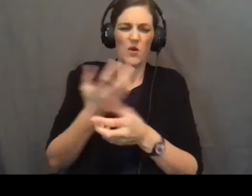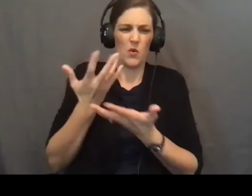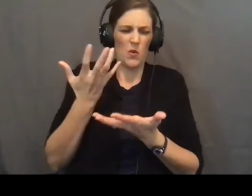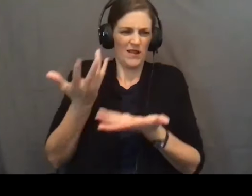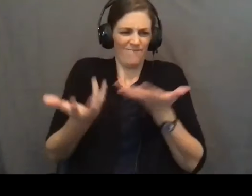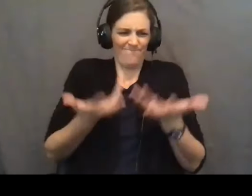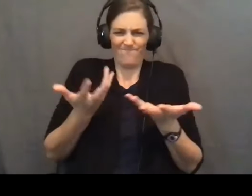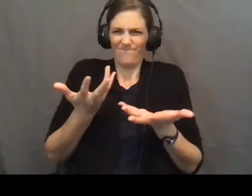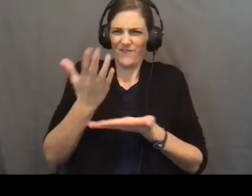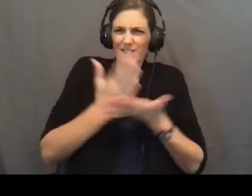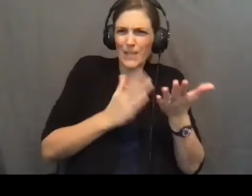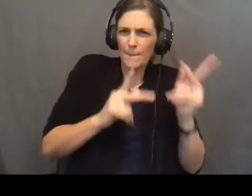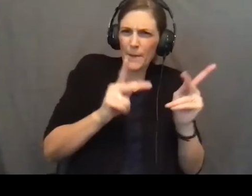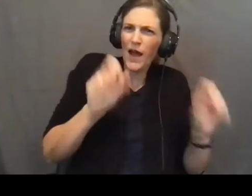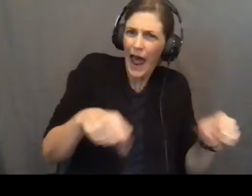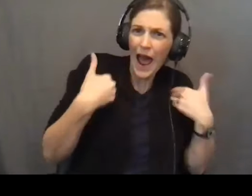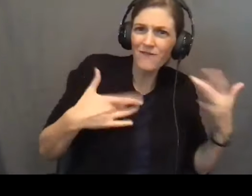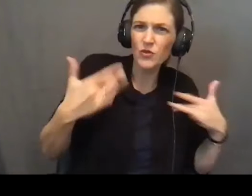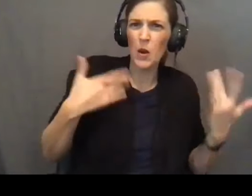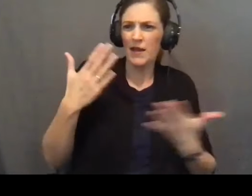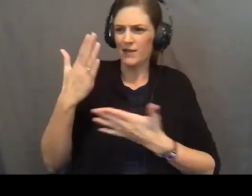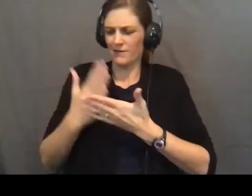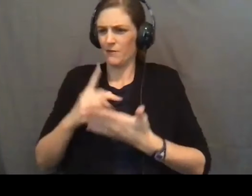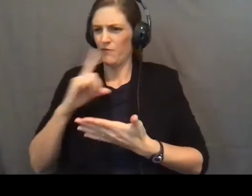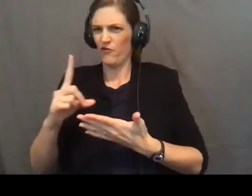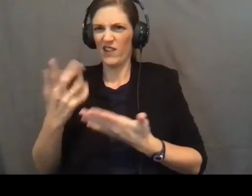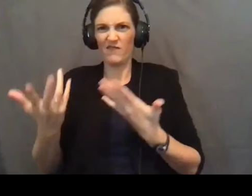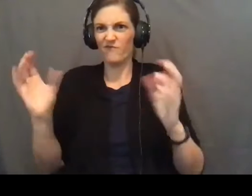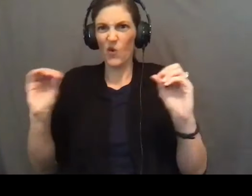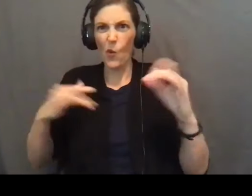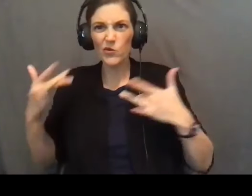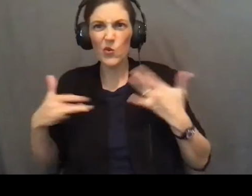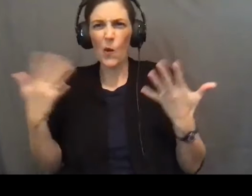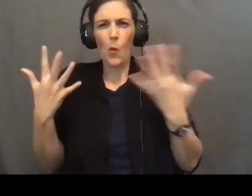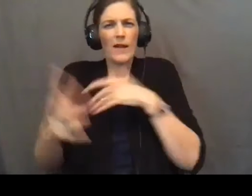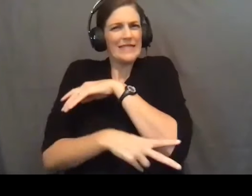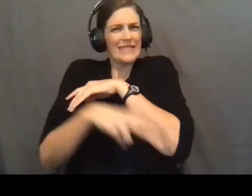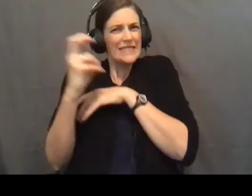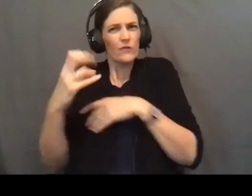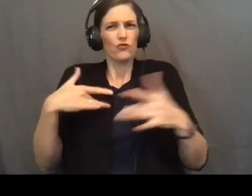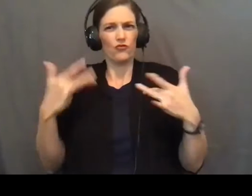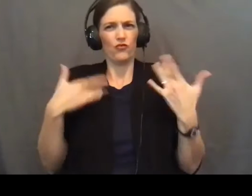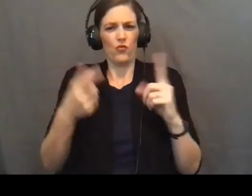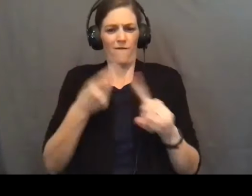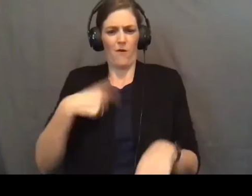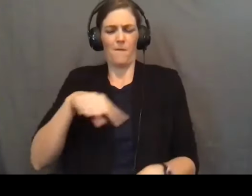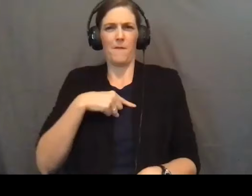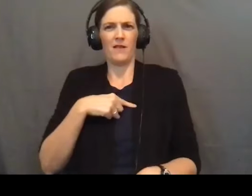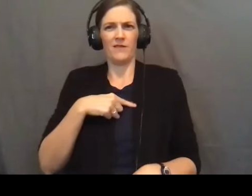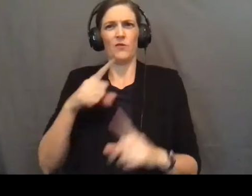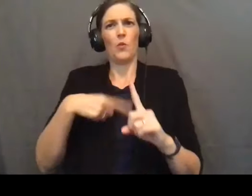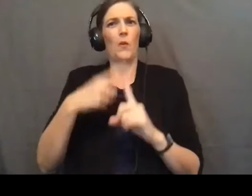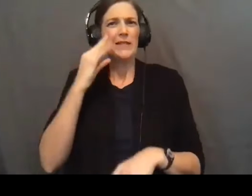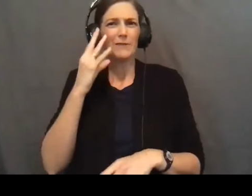joy in the midst of these challenges and other people seem to really lack joy? What steals it from us when we go through these messy